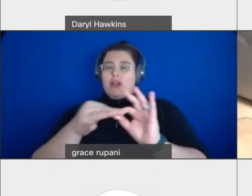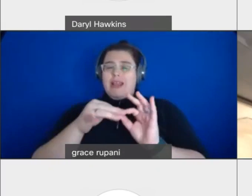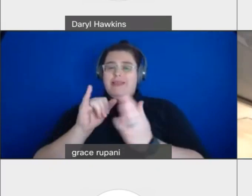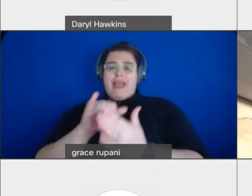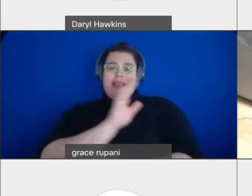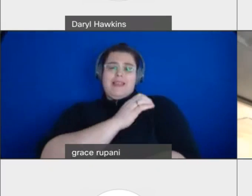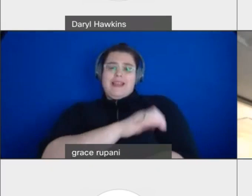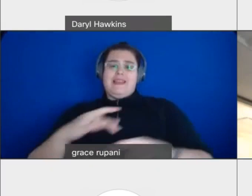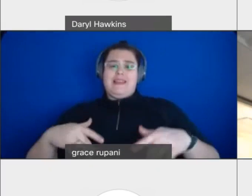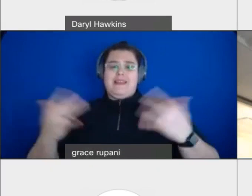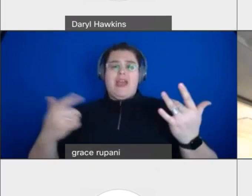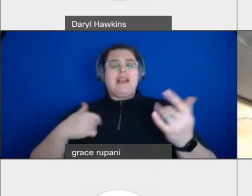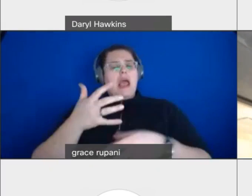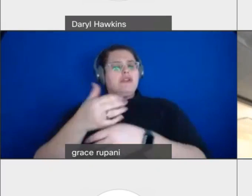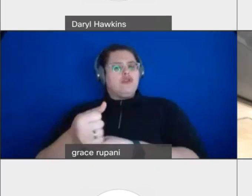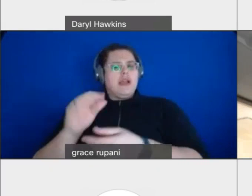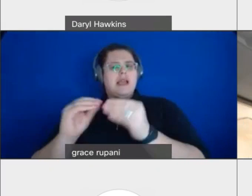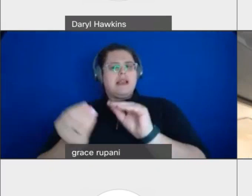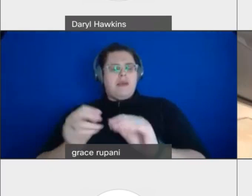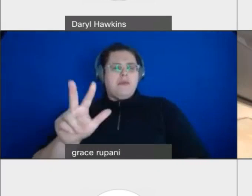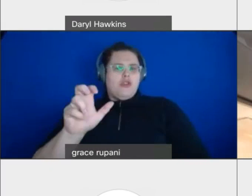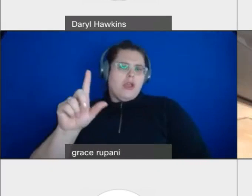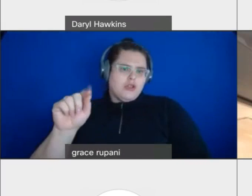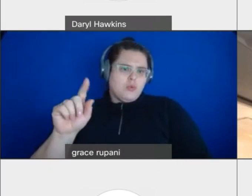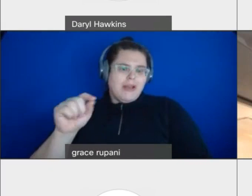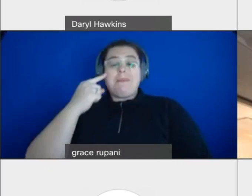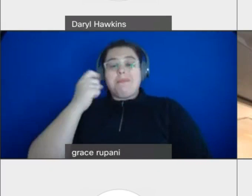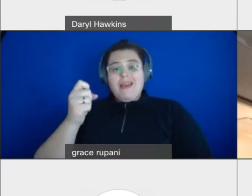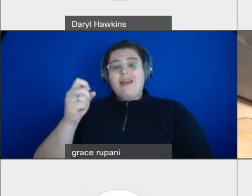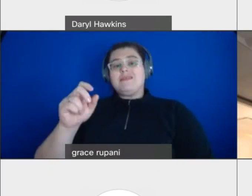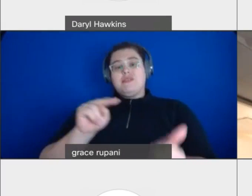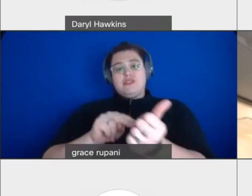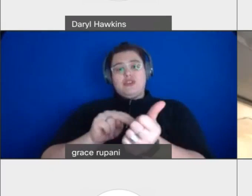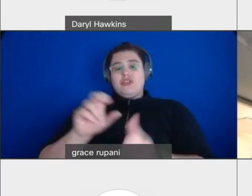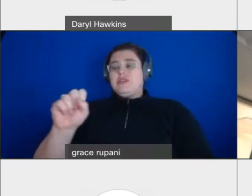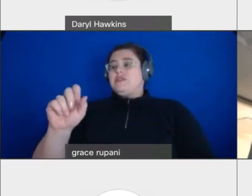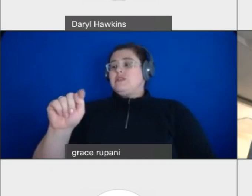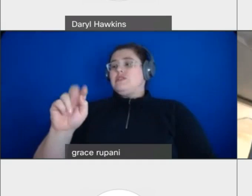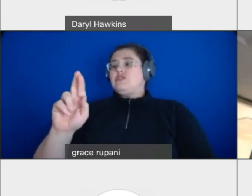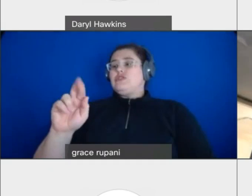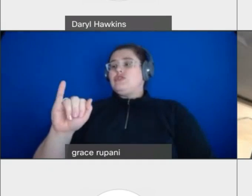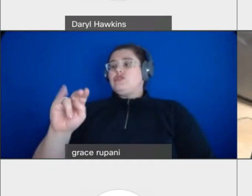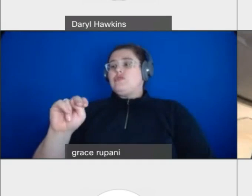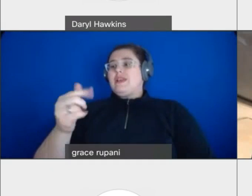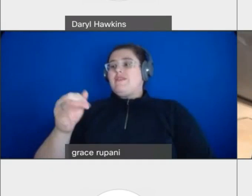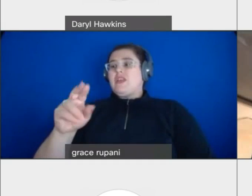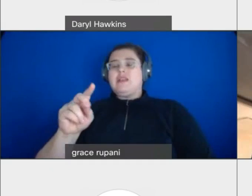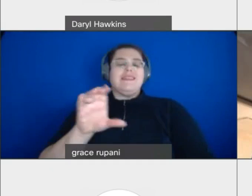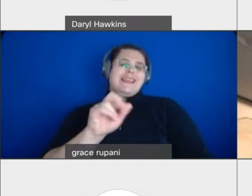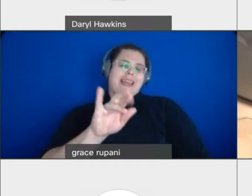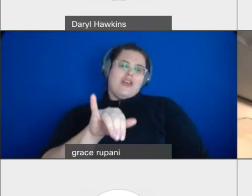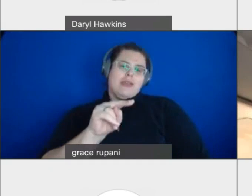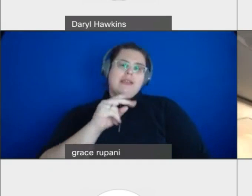said, Nurse Stringfield was on the ground, and her and Deputy Dobson worked feverishly to put together